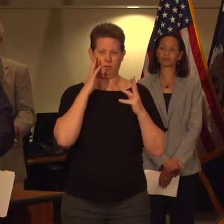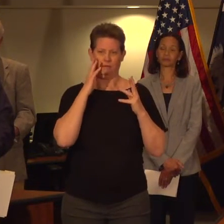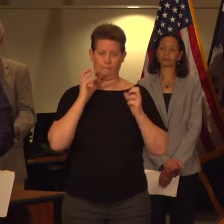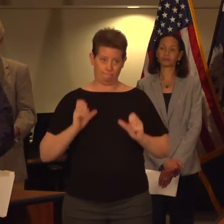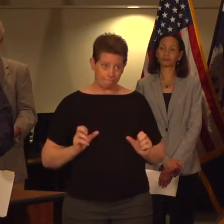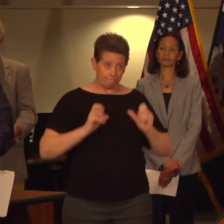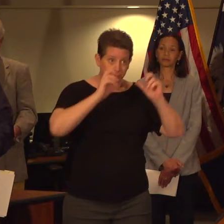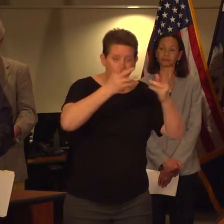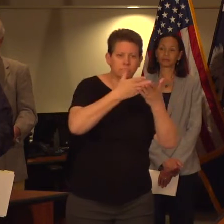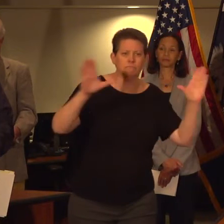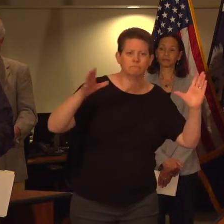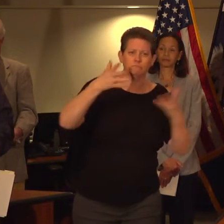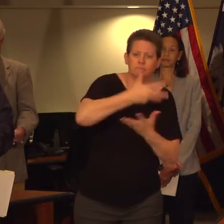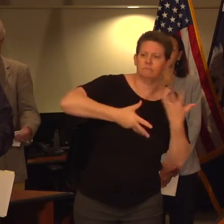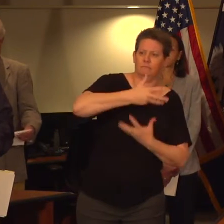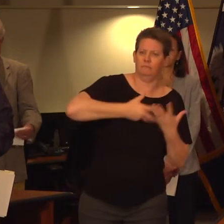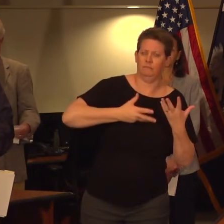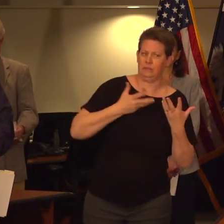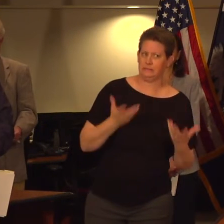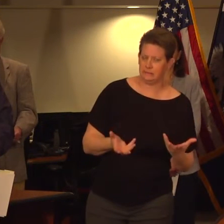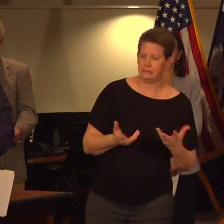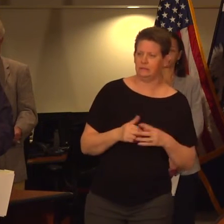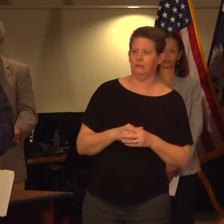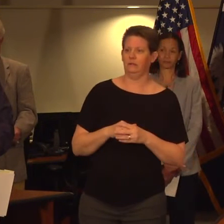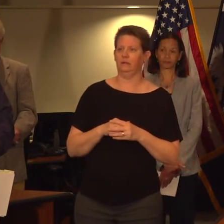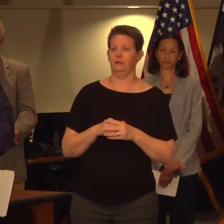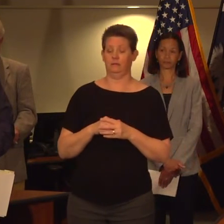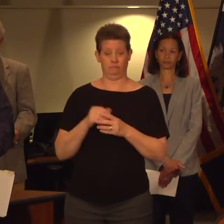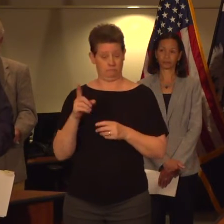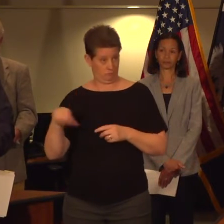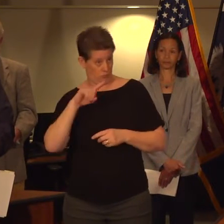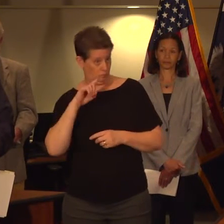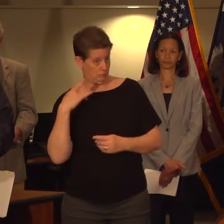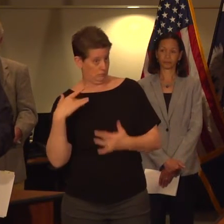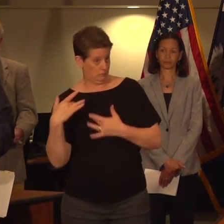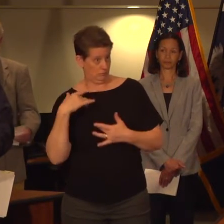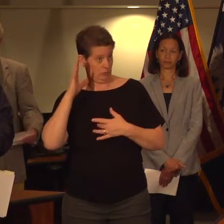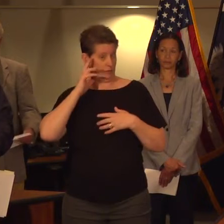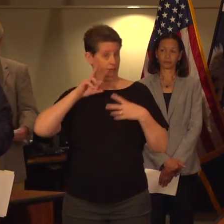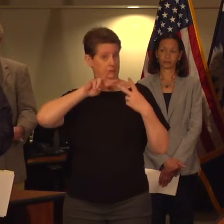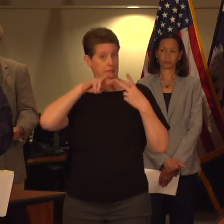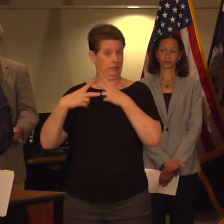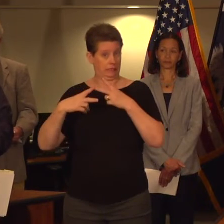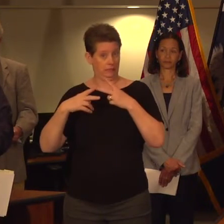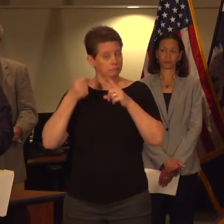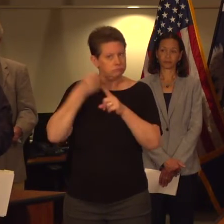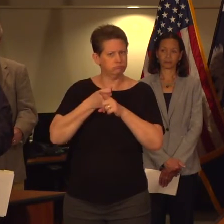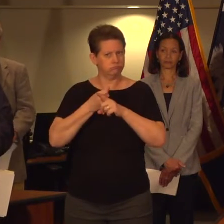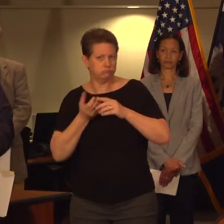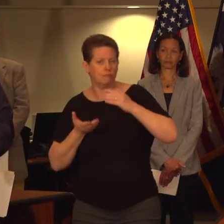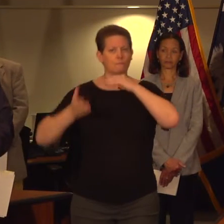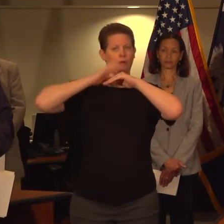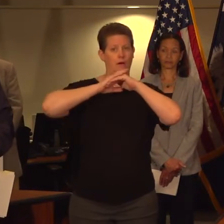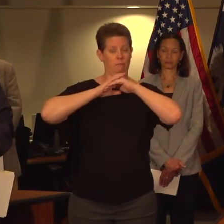there. Question is it a concern that we have a second wave, and if possible, how bad can that second wave be, and are we